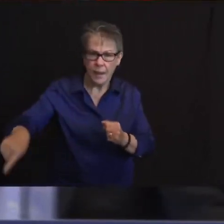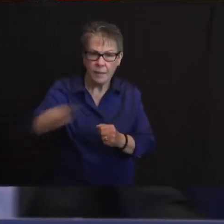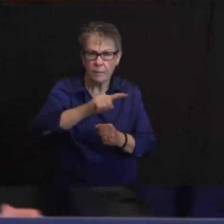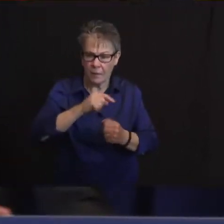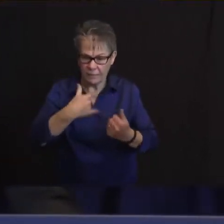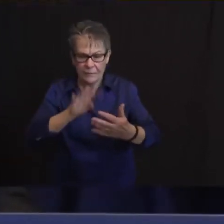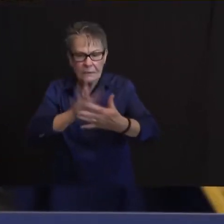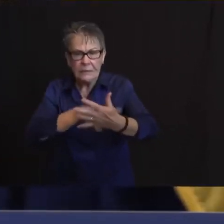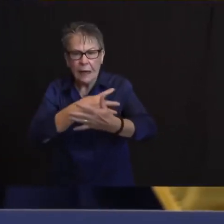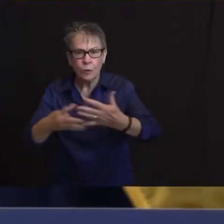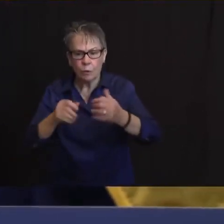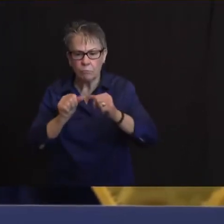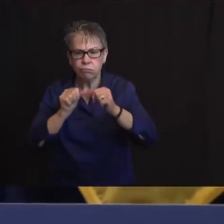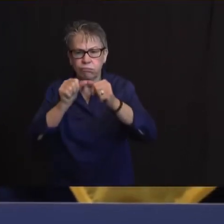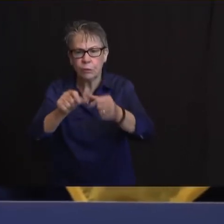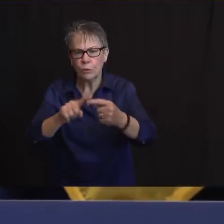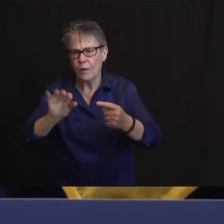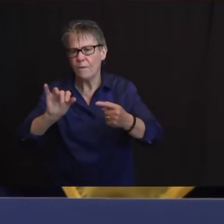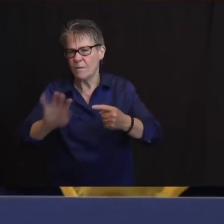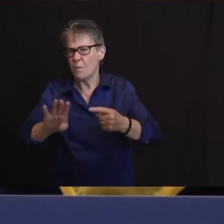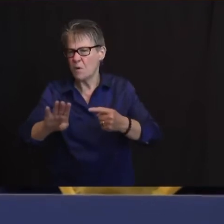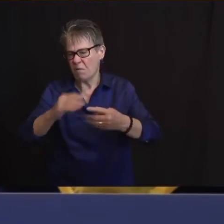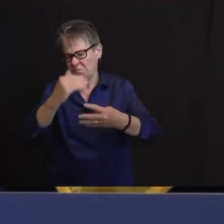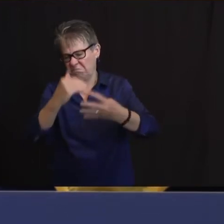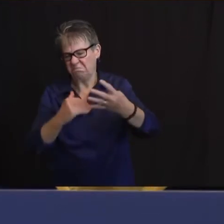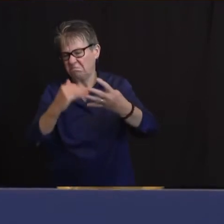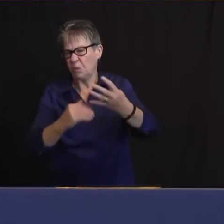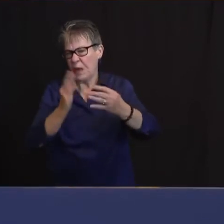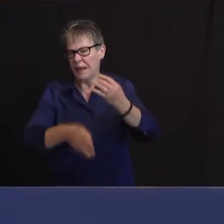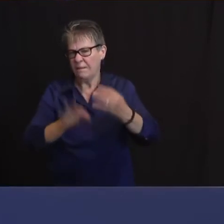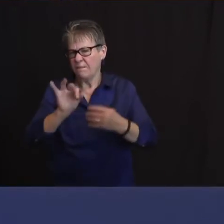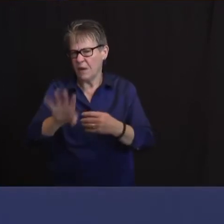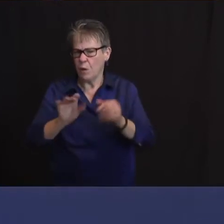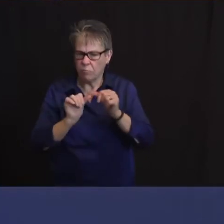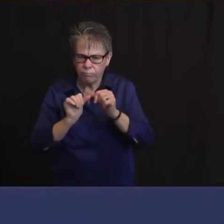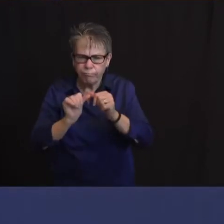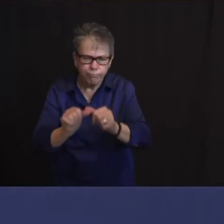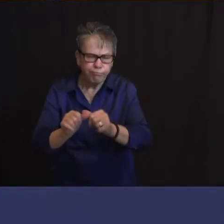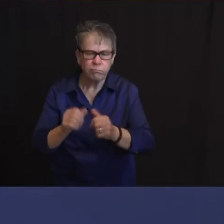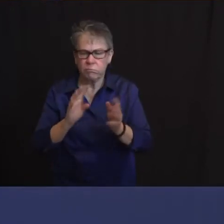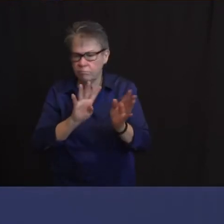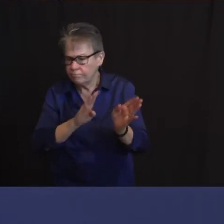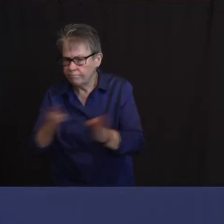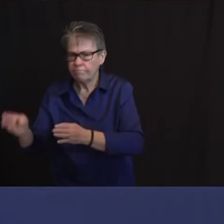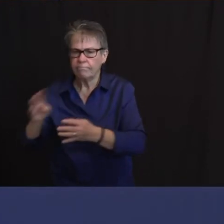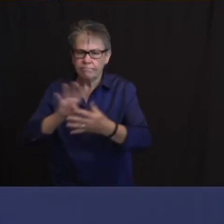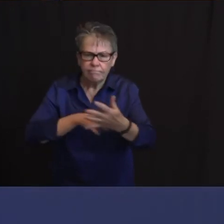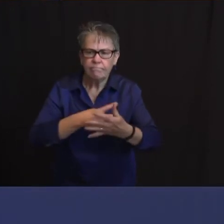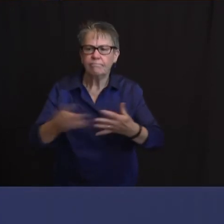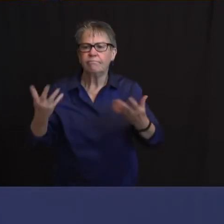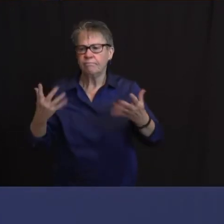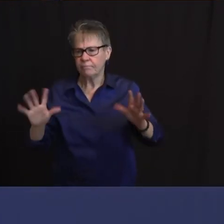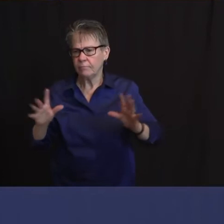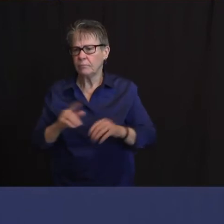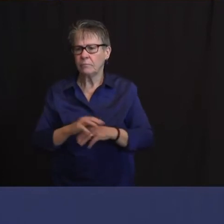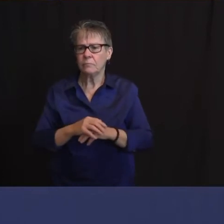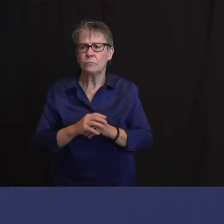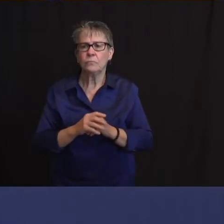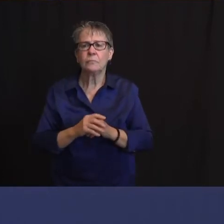you've got the same number. So, Yep. And again, the nursing homes were prioritized over